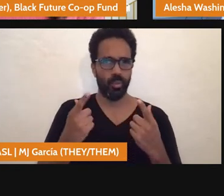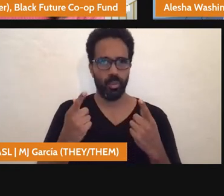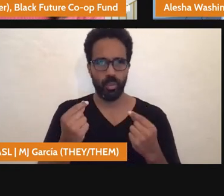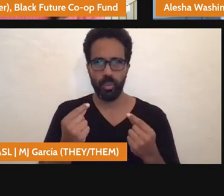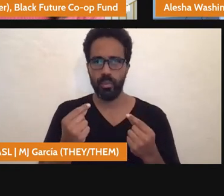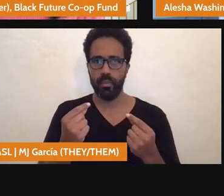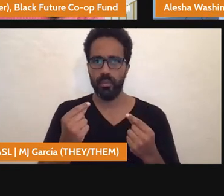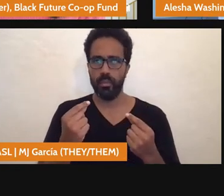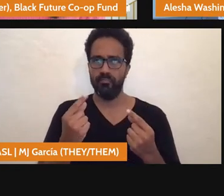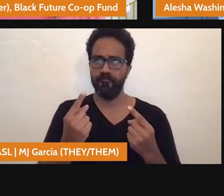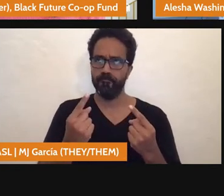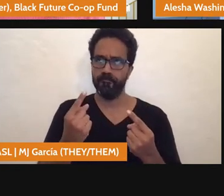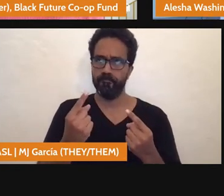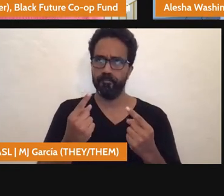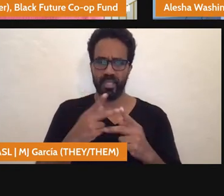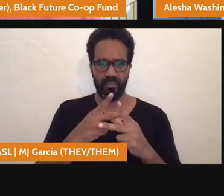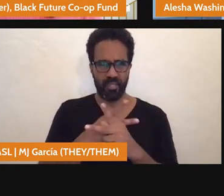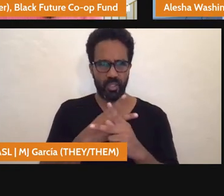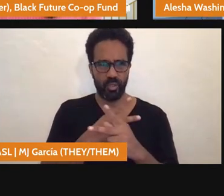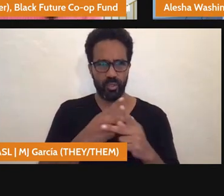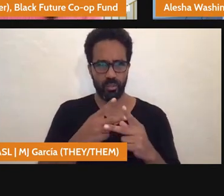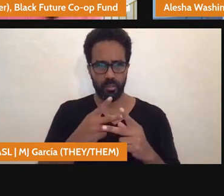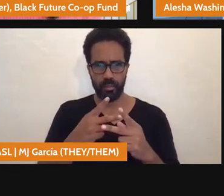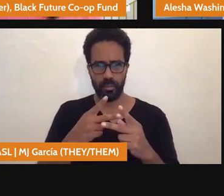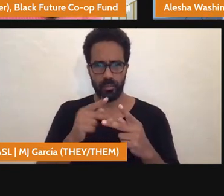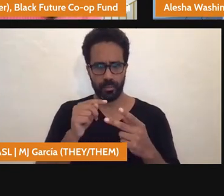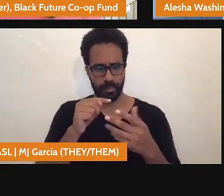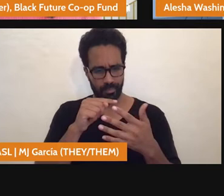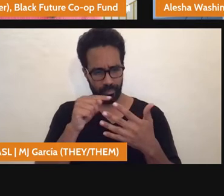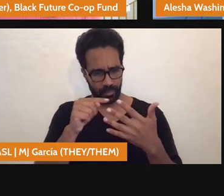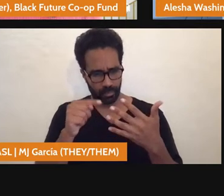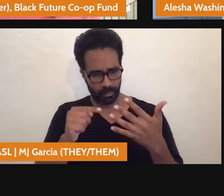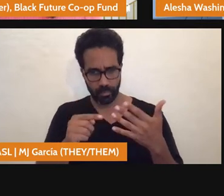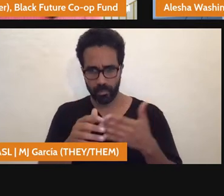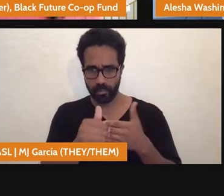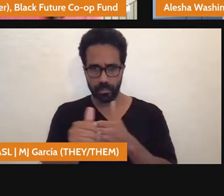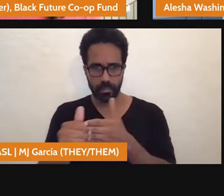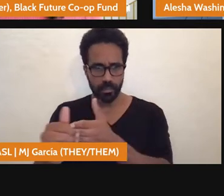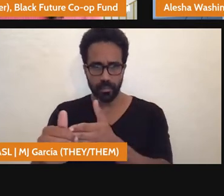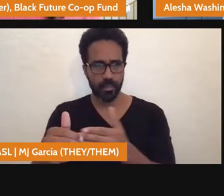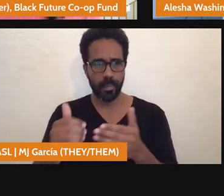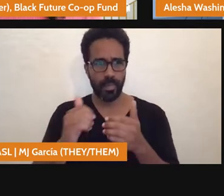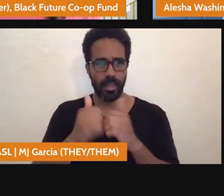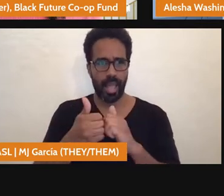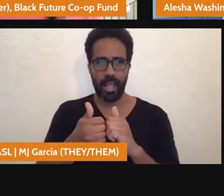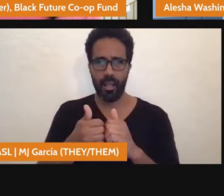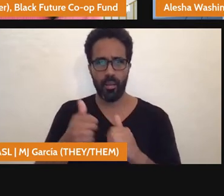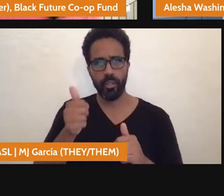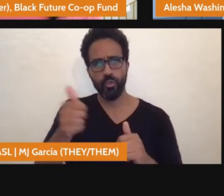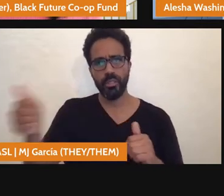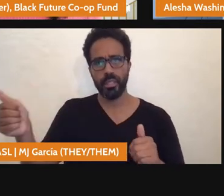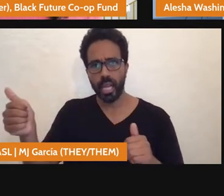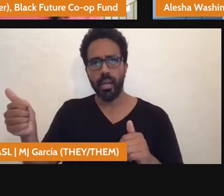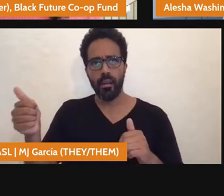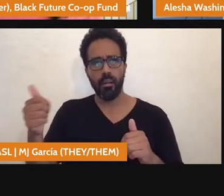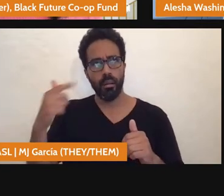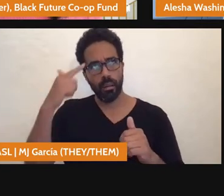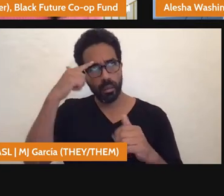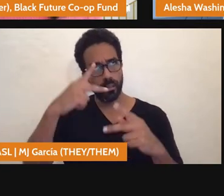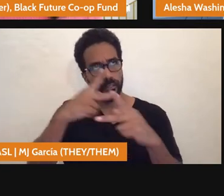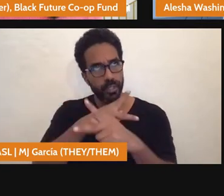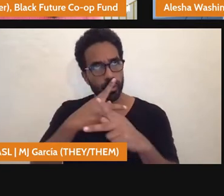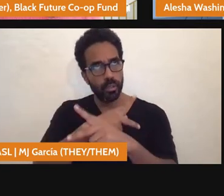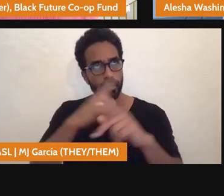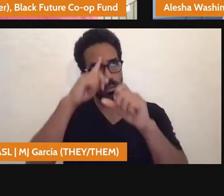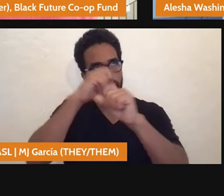thought process that you all have had to go through to help to figure things, these things out in your organization, whether it's